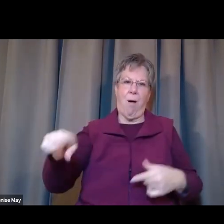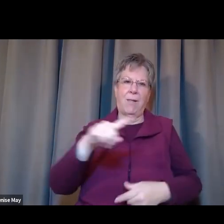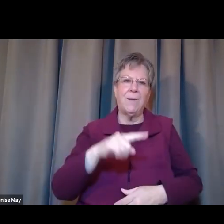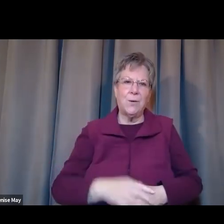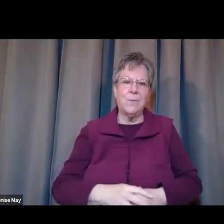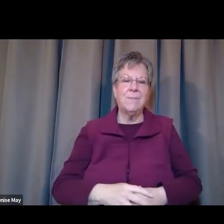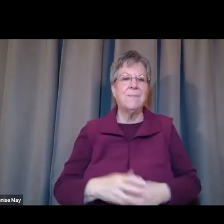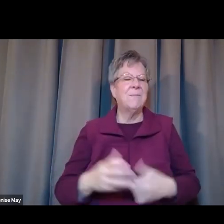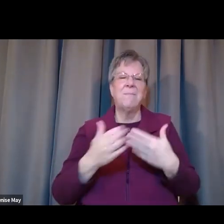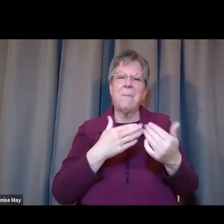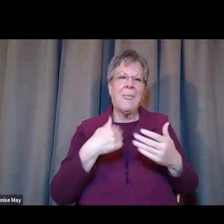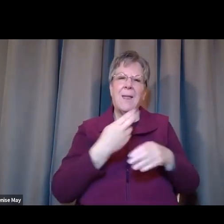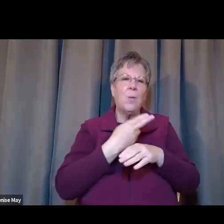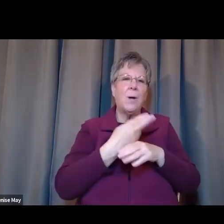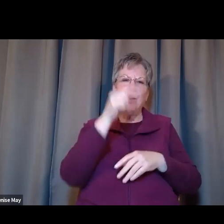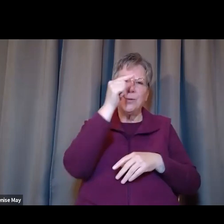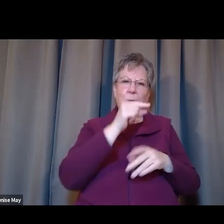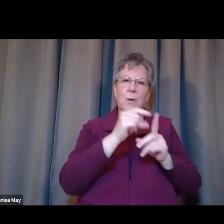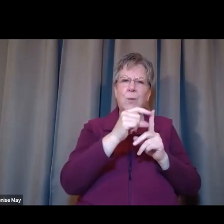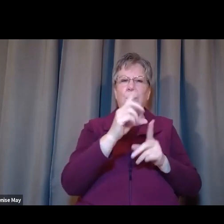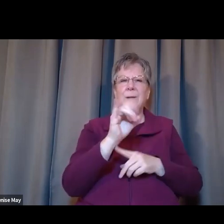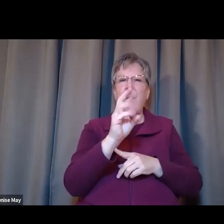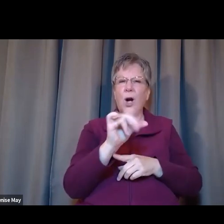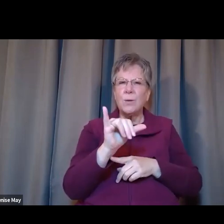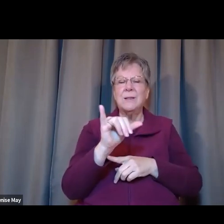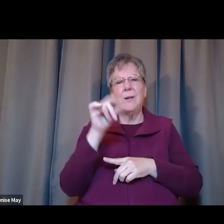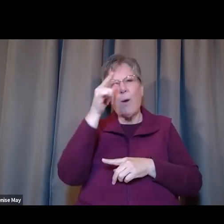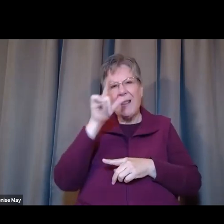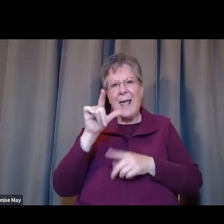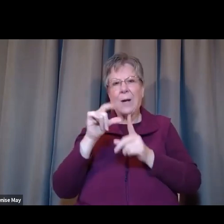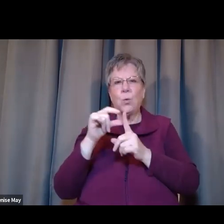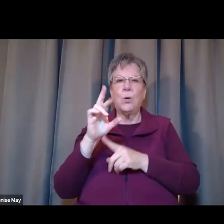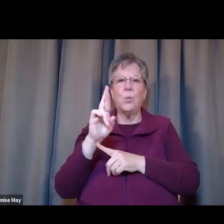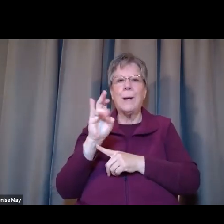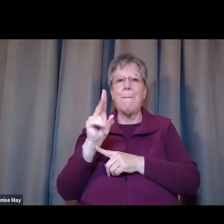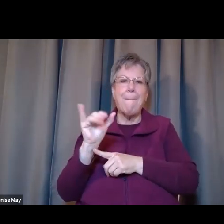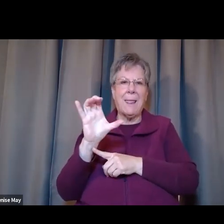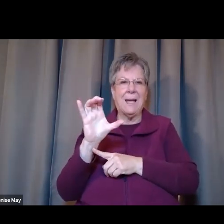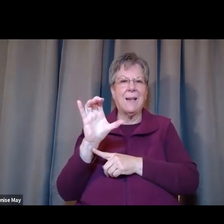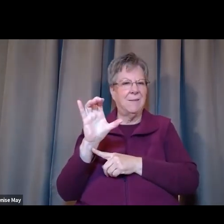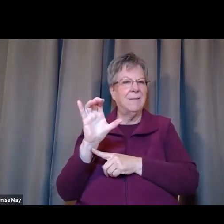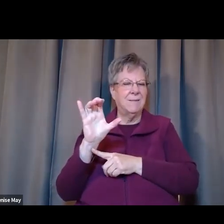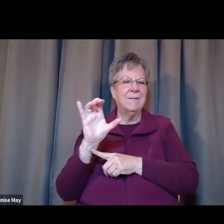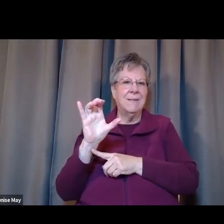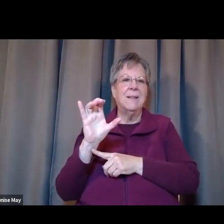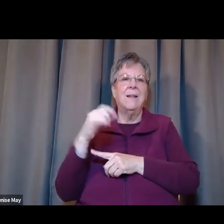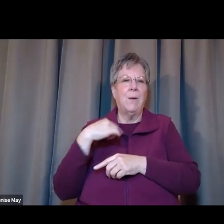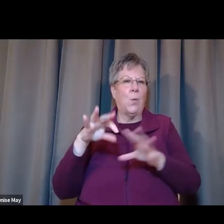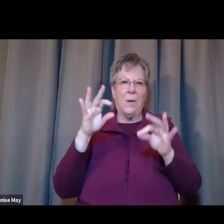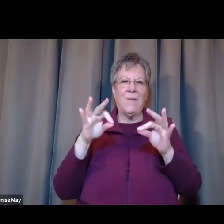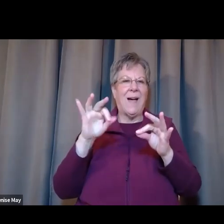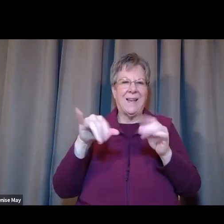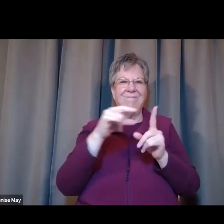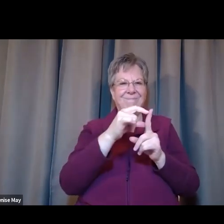Whether we use the Greek-rooted word democracy or the Latin-rooted republic named in our Constitution, we find these